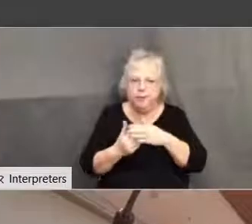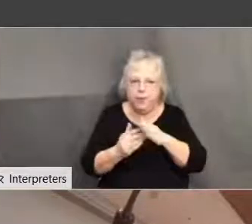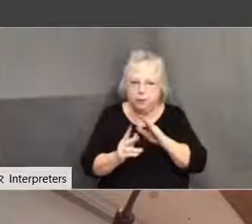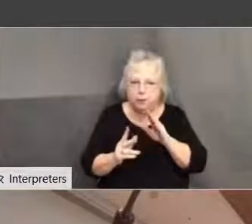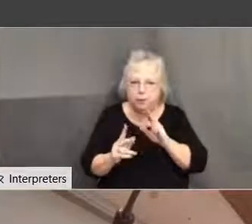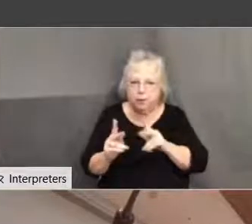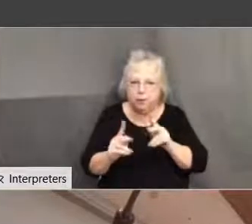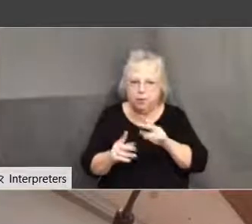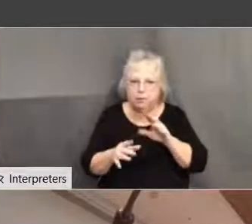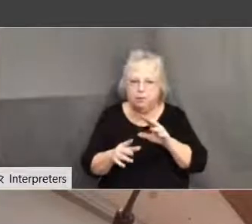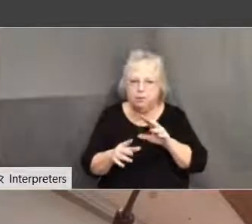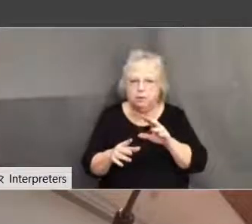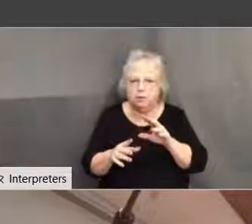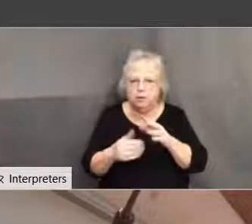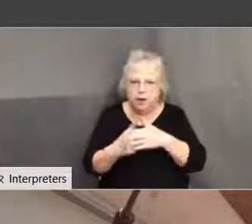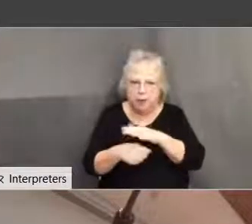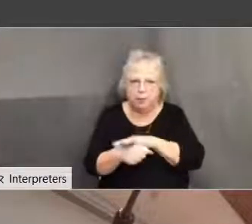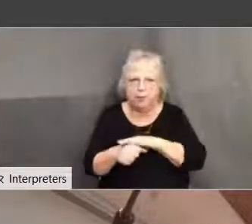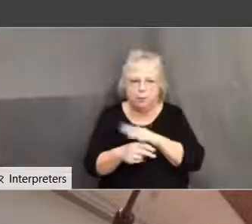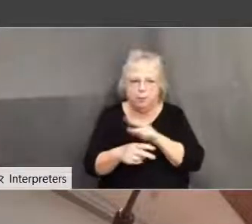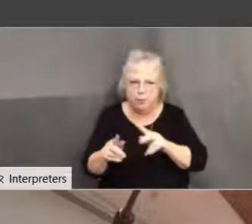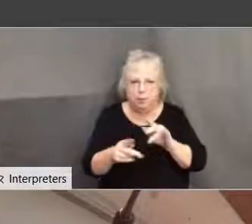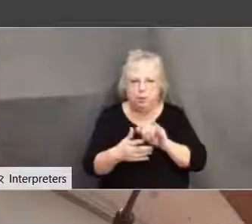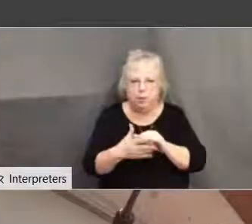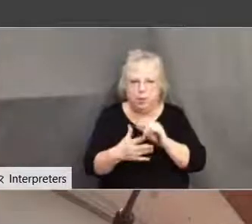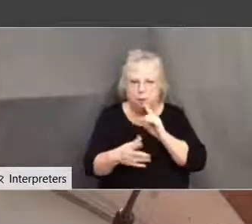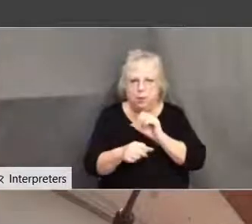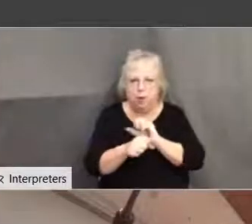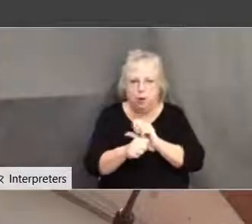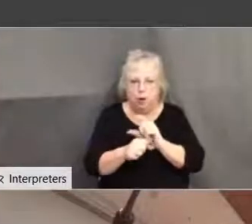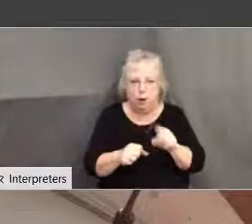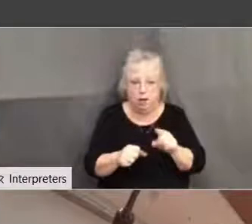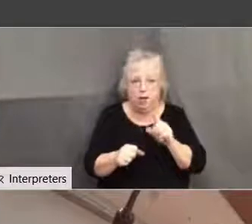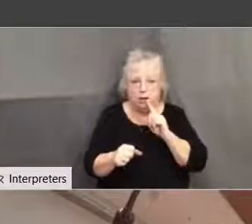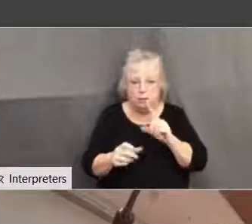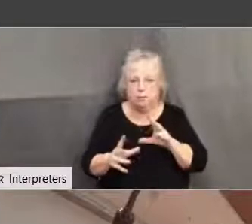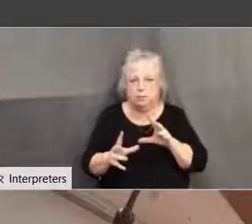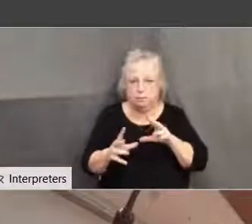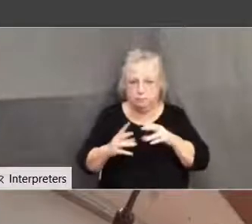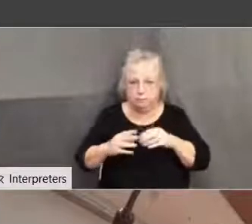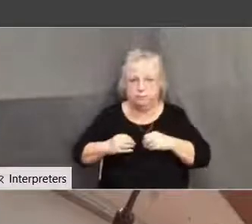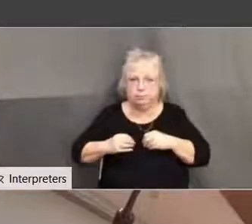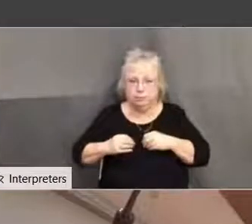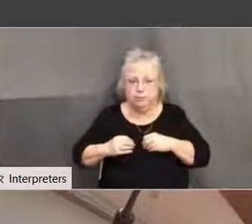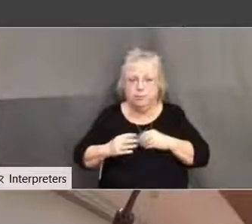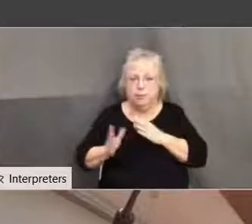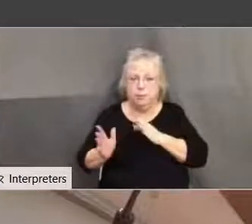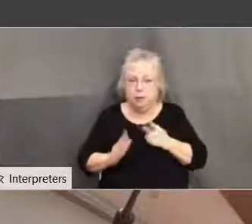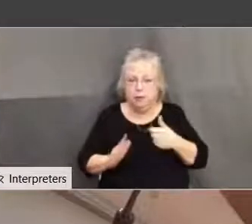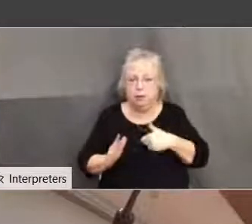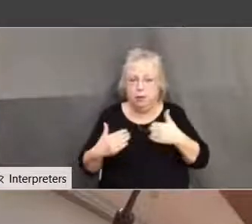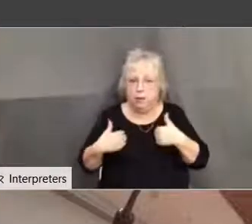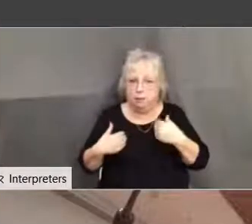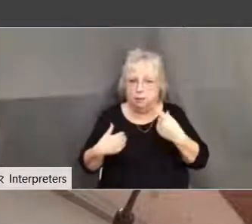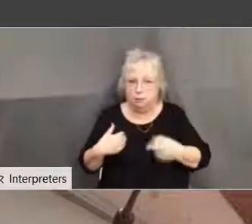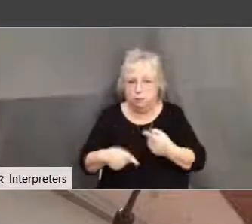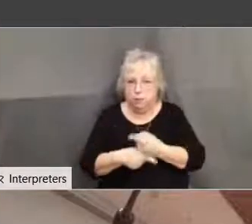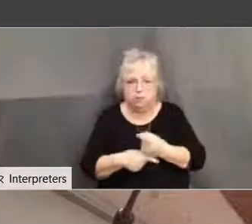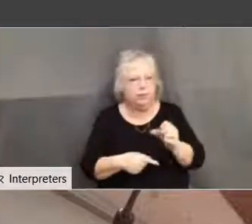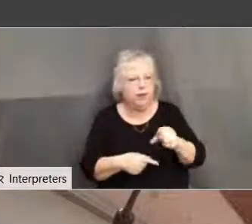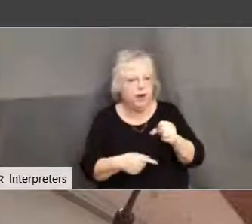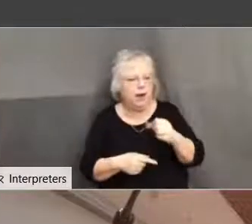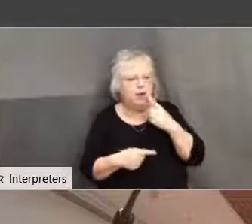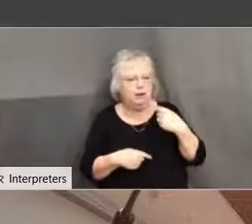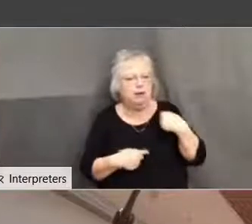so they're in concert with the plans that we have. Yes, ma'am. This has been a long process, as you know, and we've